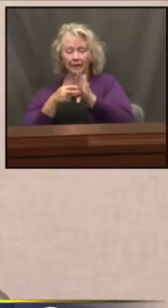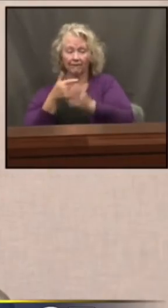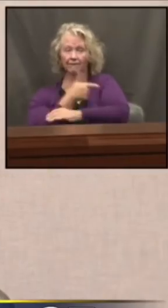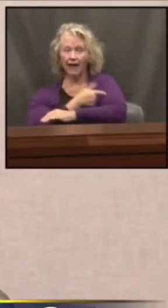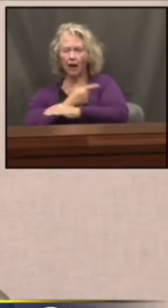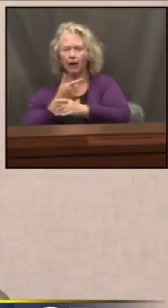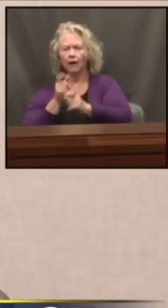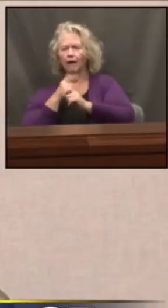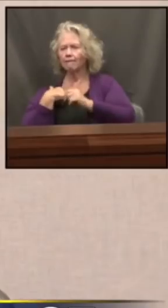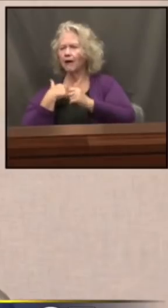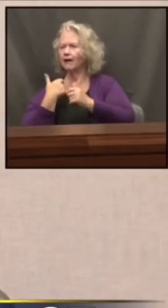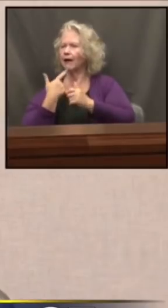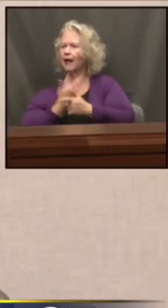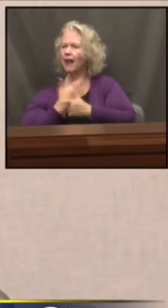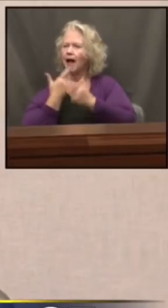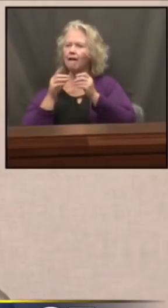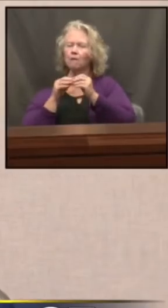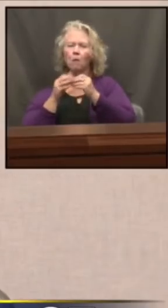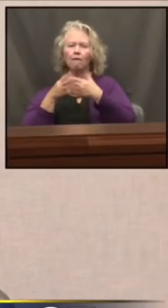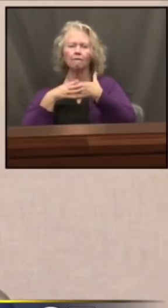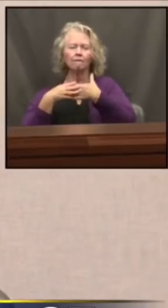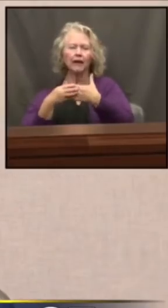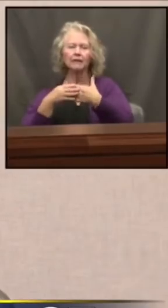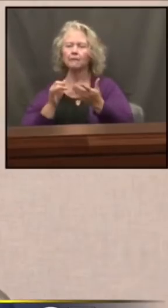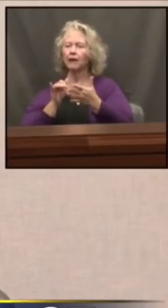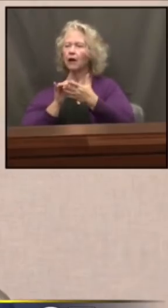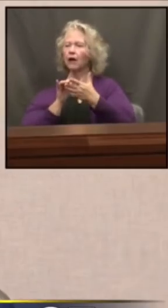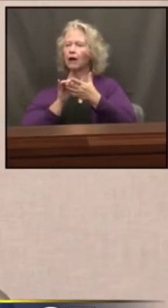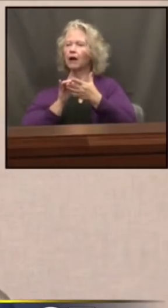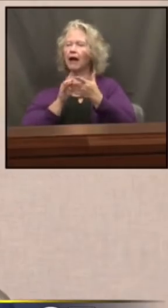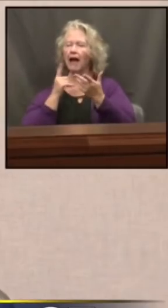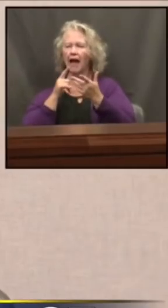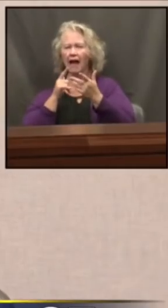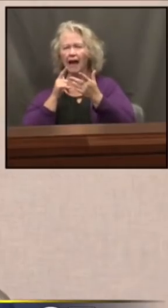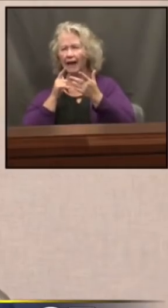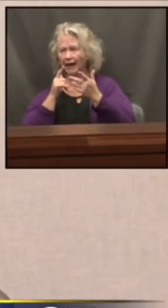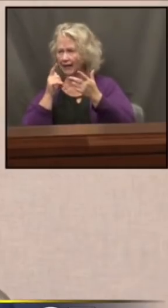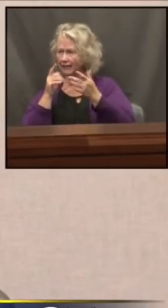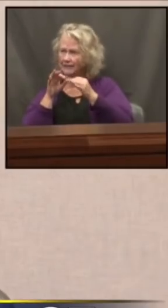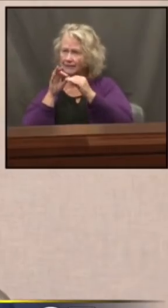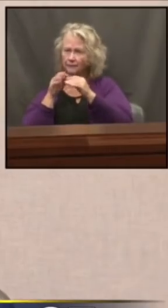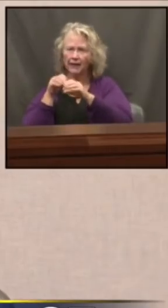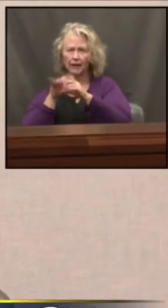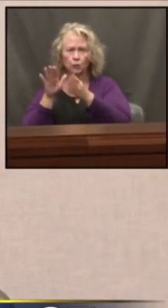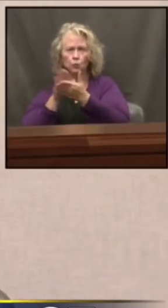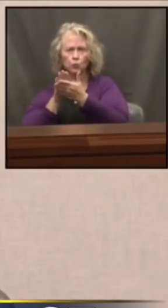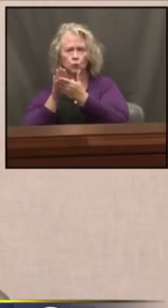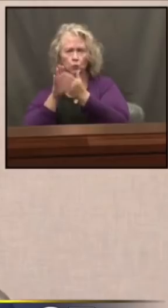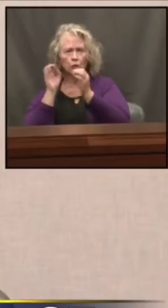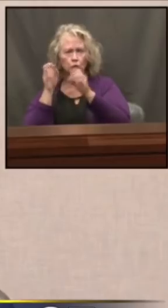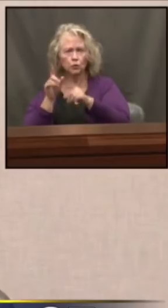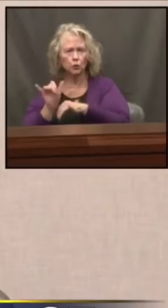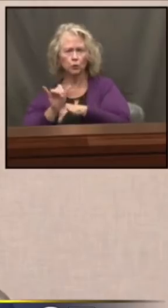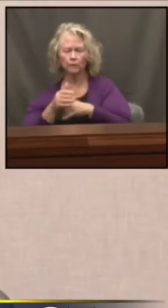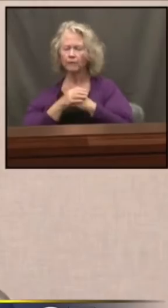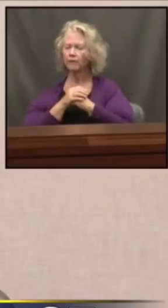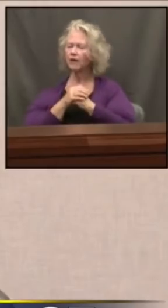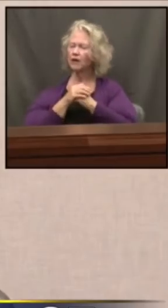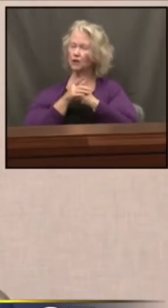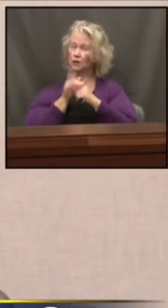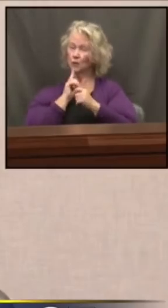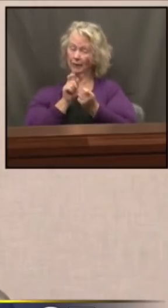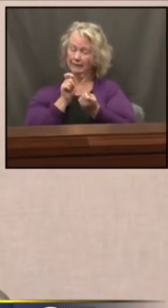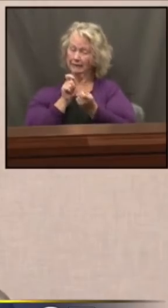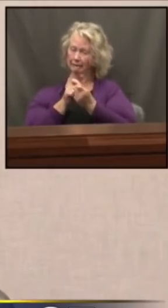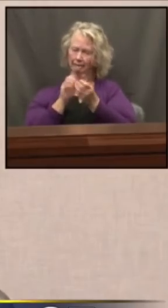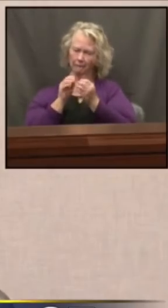and education can be consistent with vaccination. So I think a hard number here is going to be difficult to offer